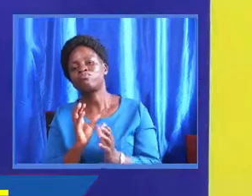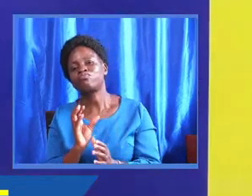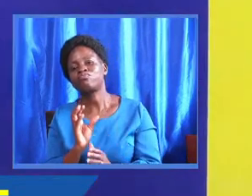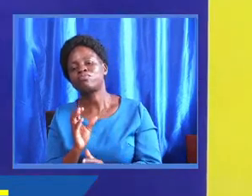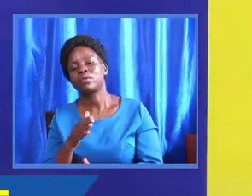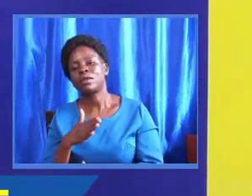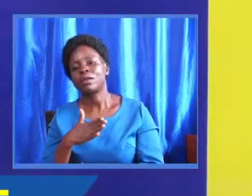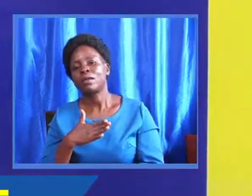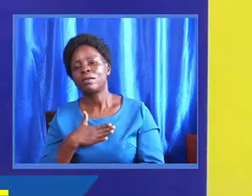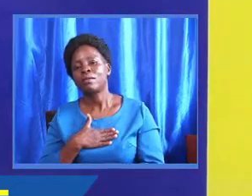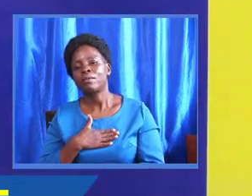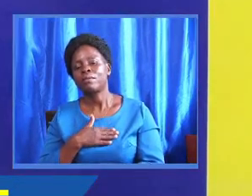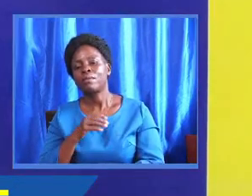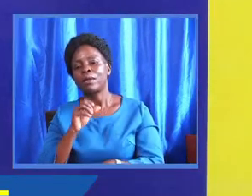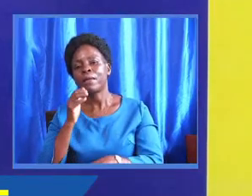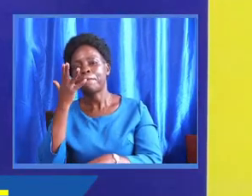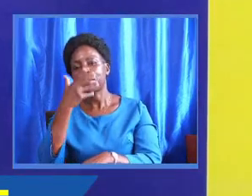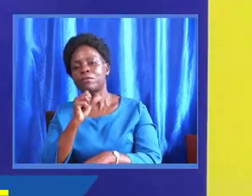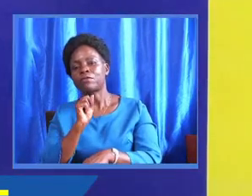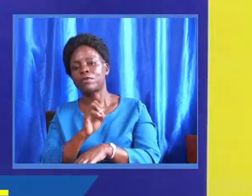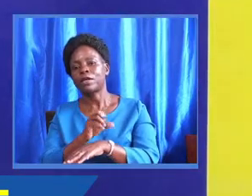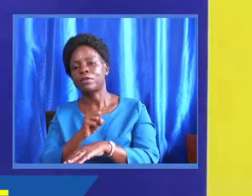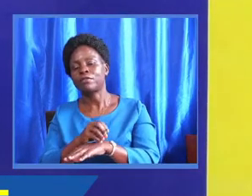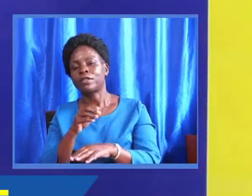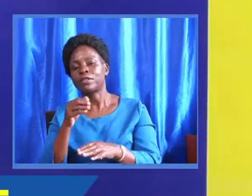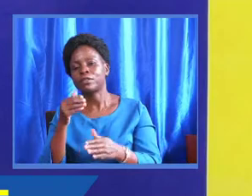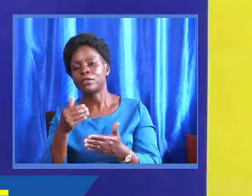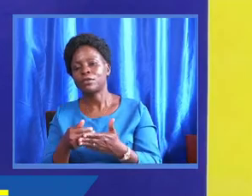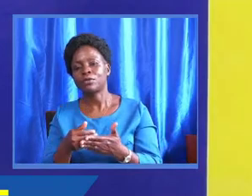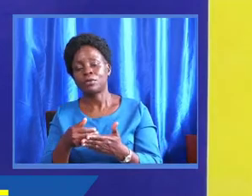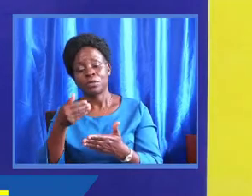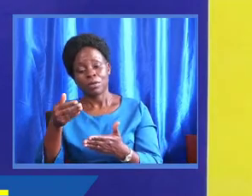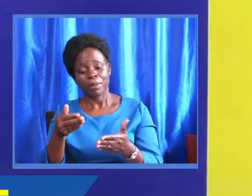my bit of advice when you are buying a condominium